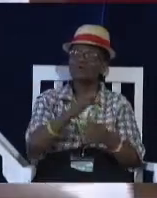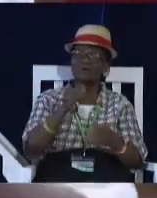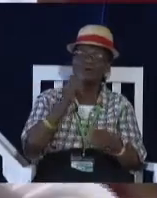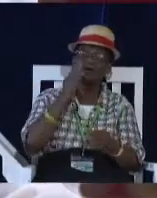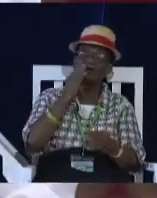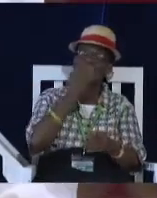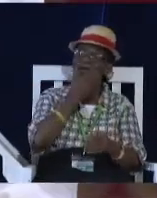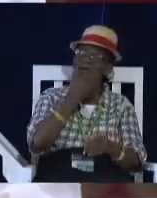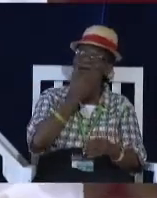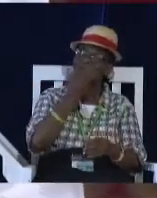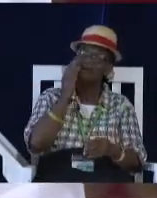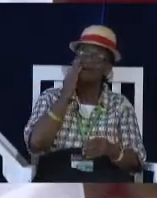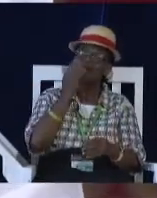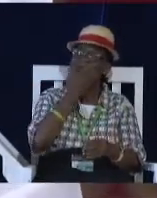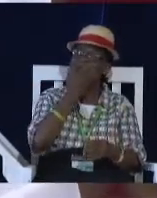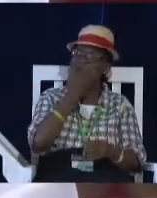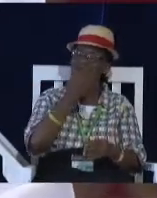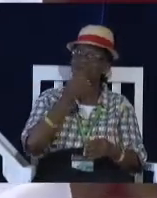Then the crowd grew.